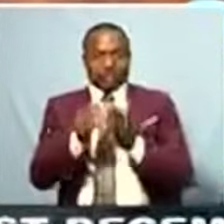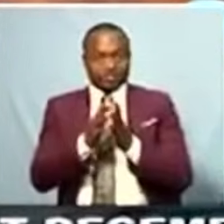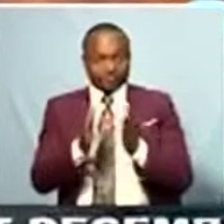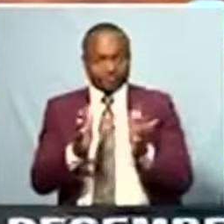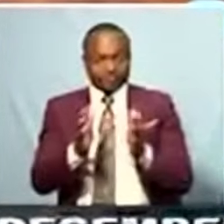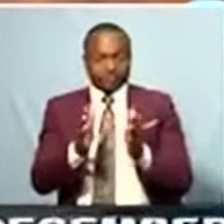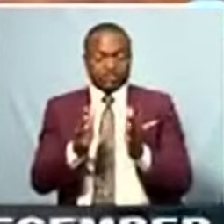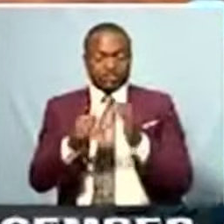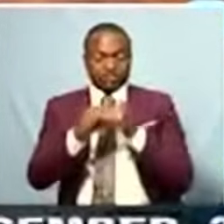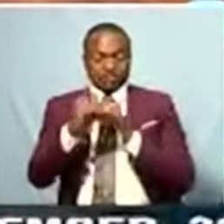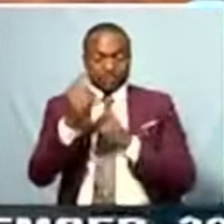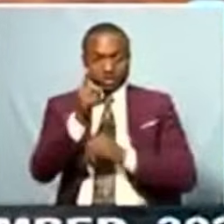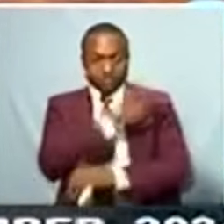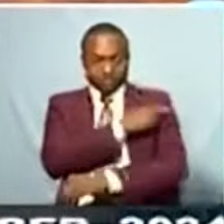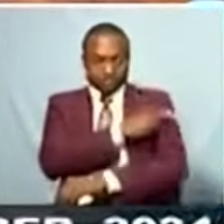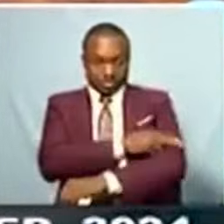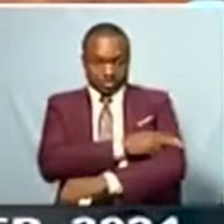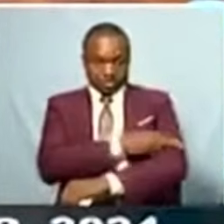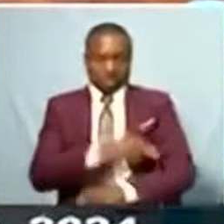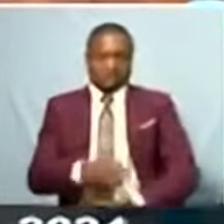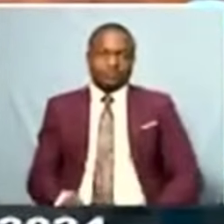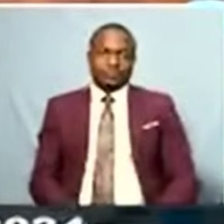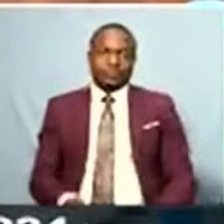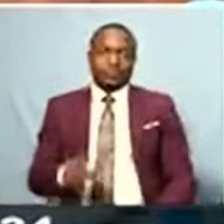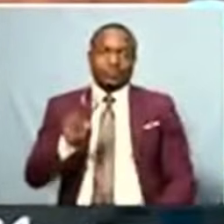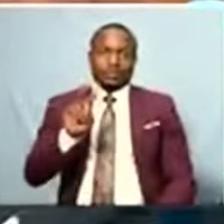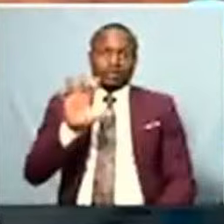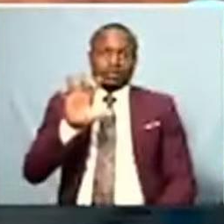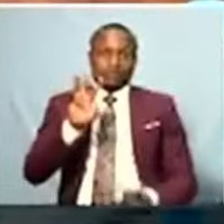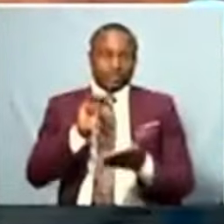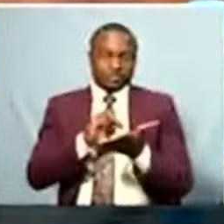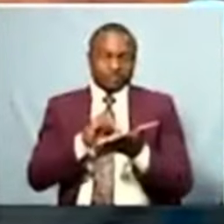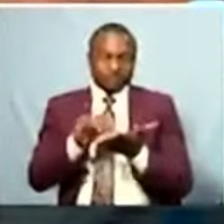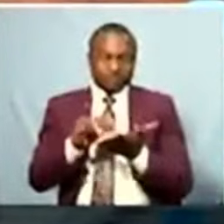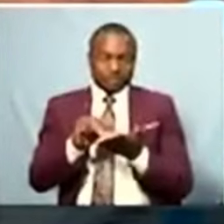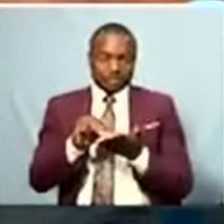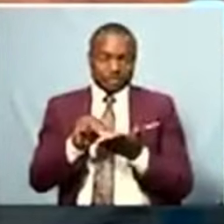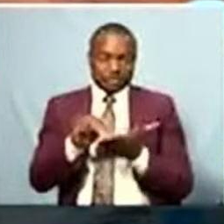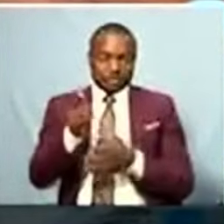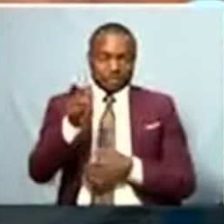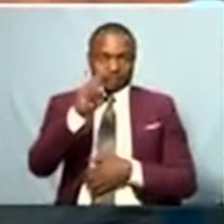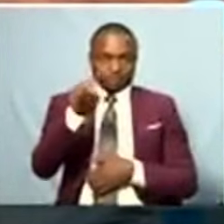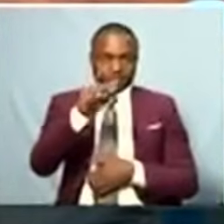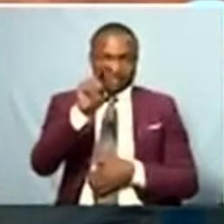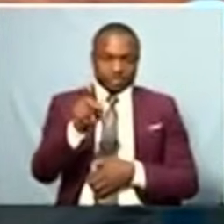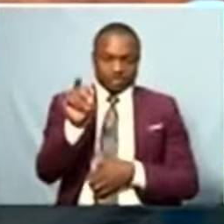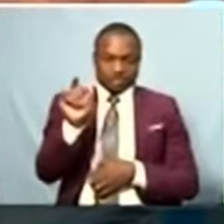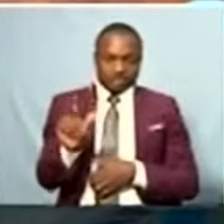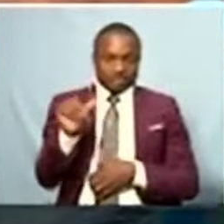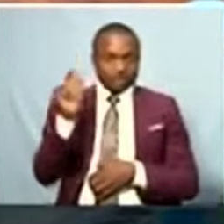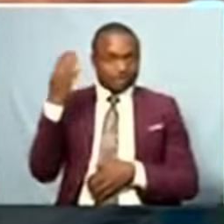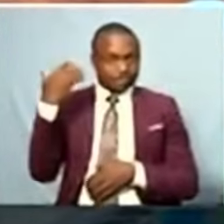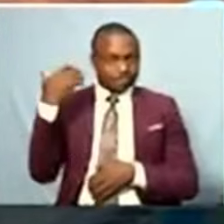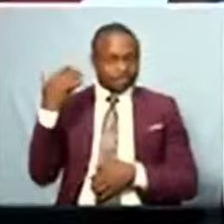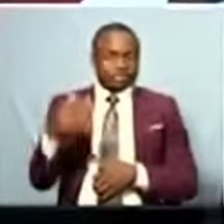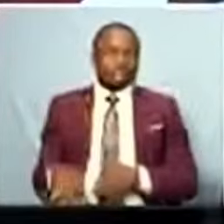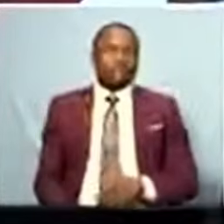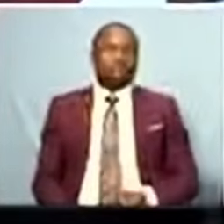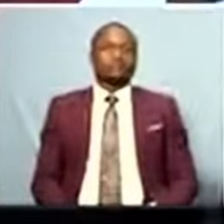hospitals, Honorable Chair, was at $25 million each at the time.